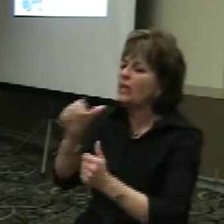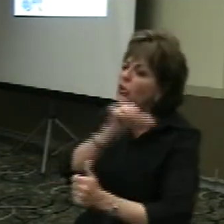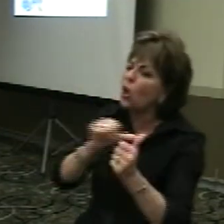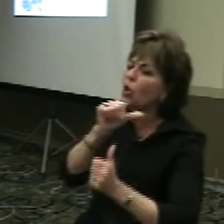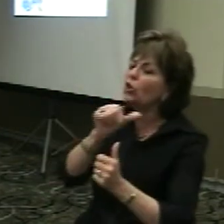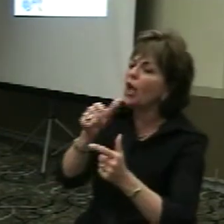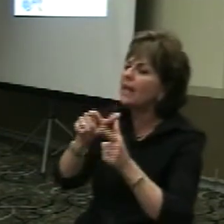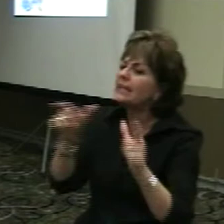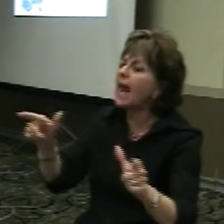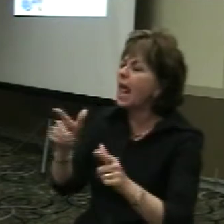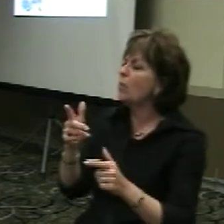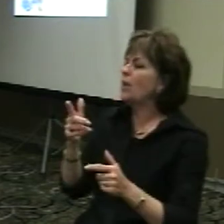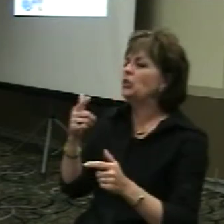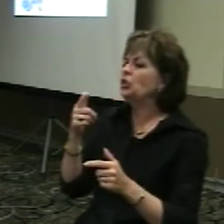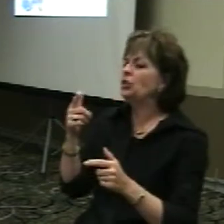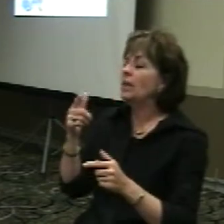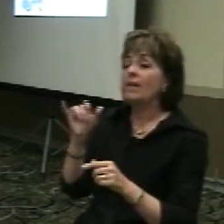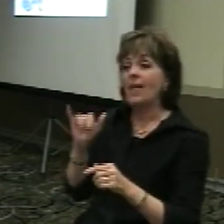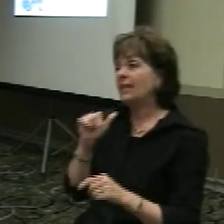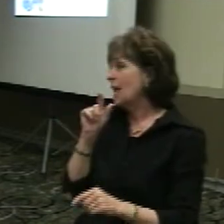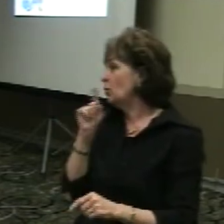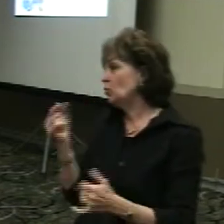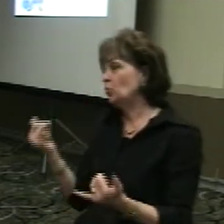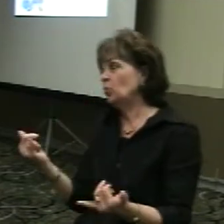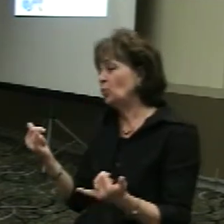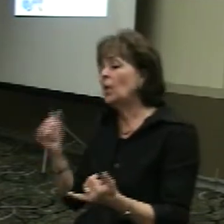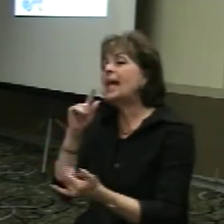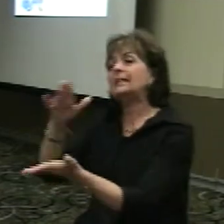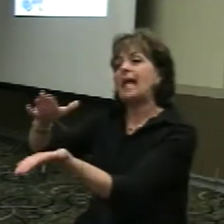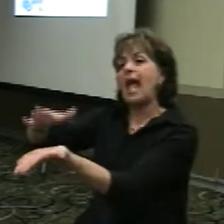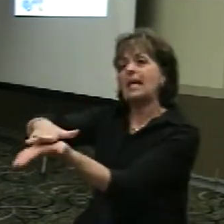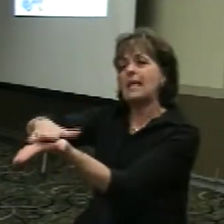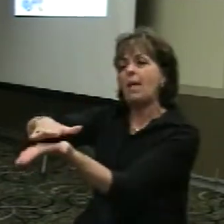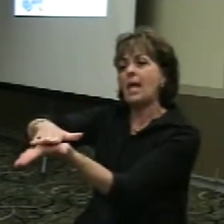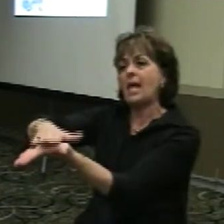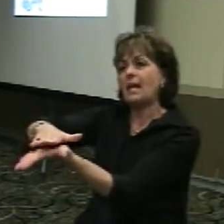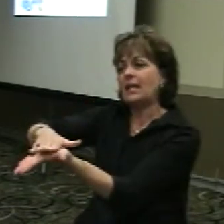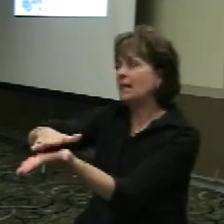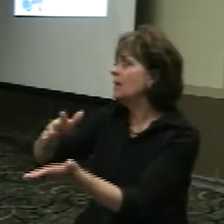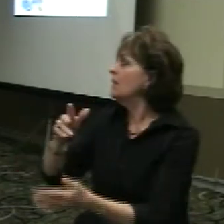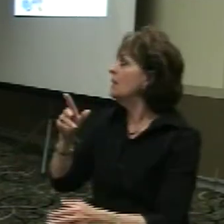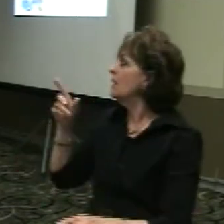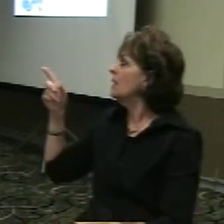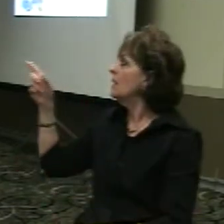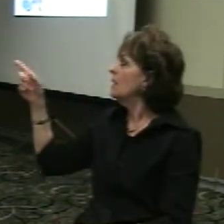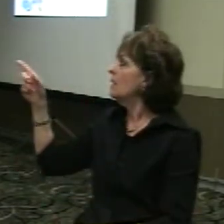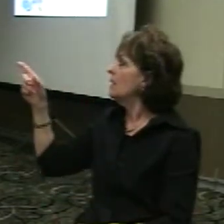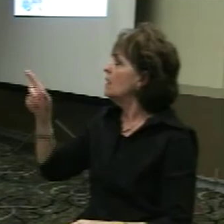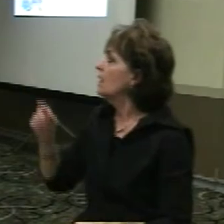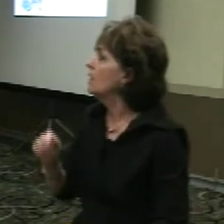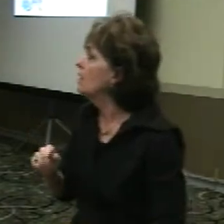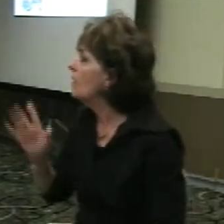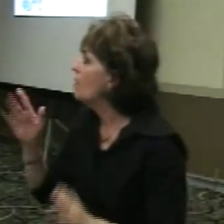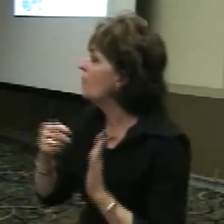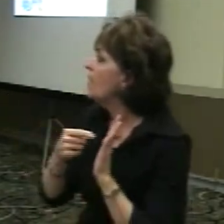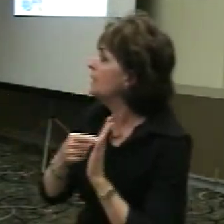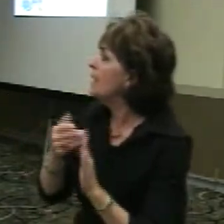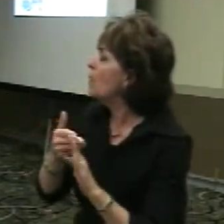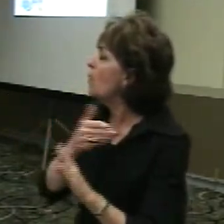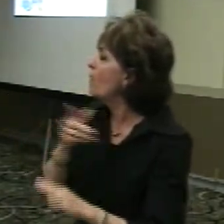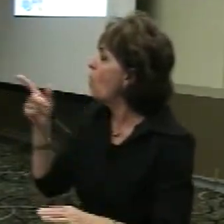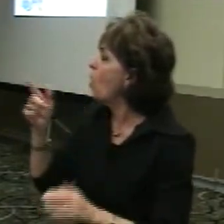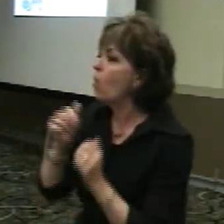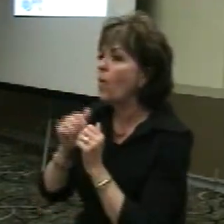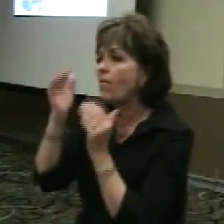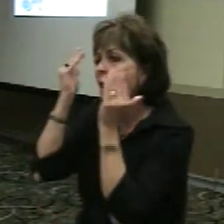language, we're just putting them in there. That's not true anymore. That's academic. I was going to say, using your example before of the